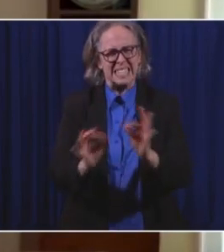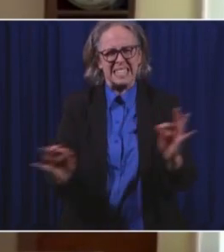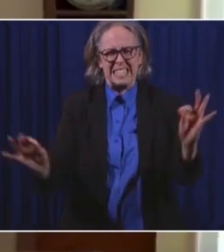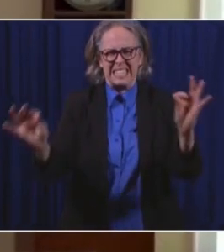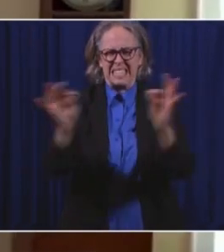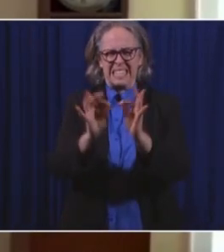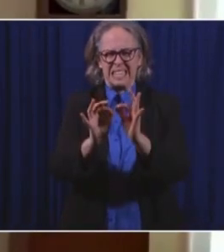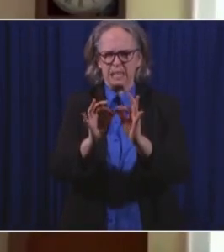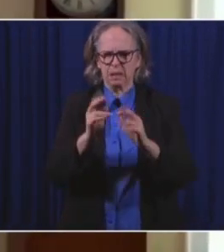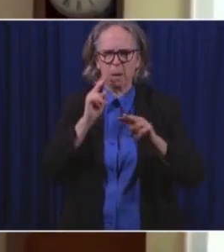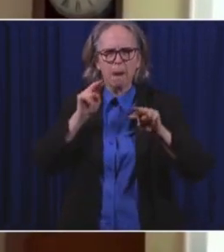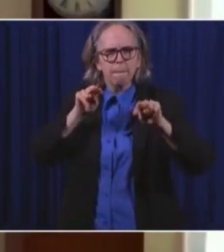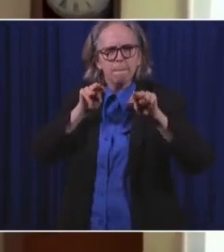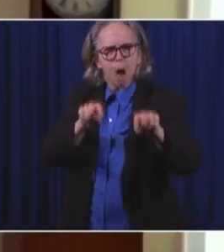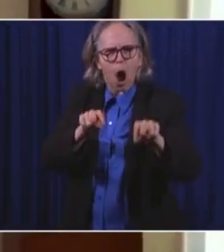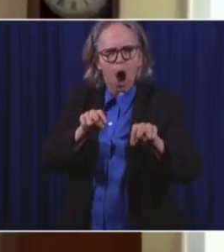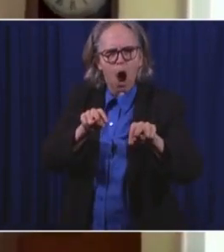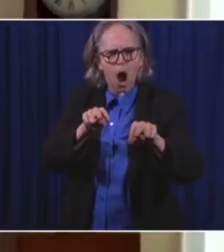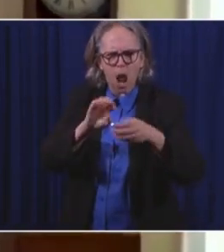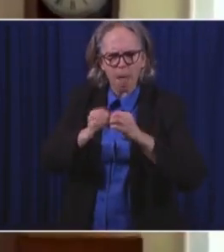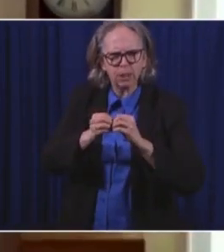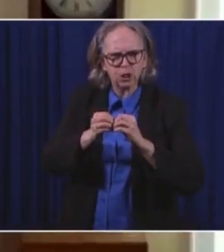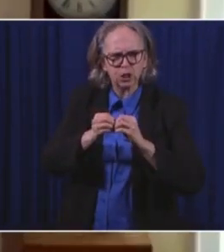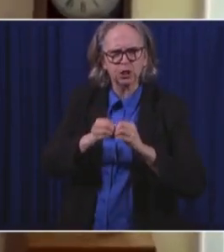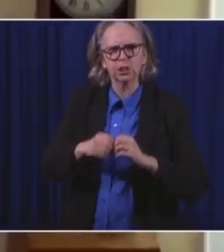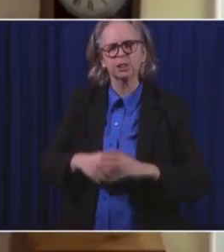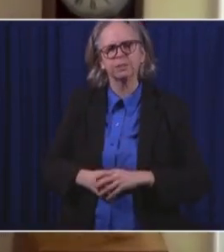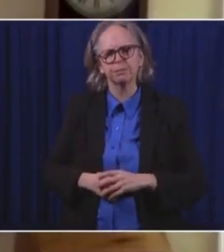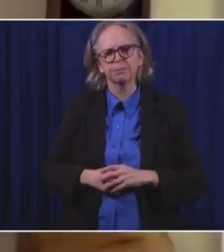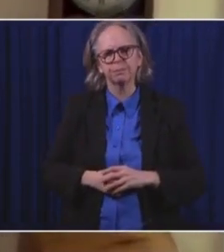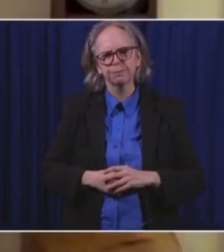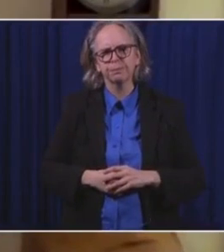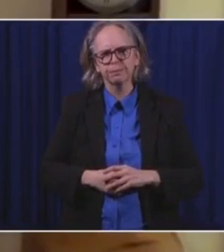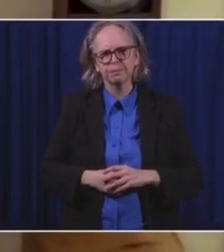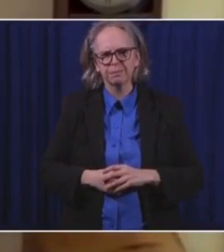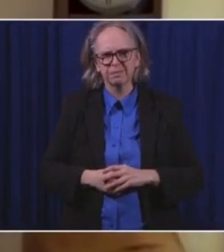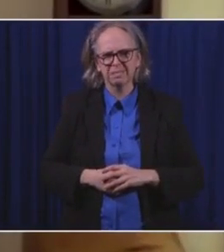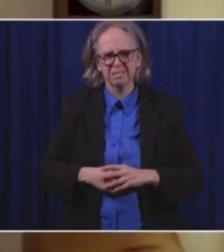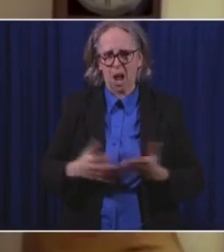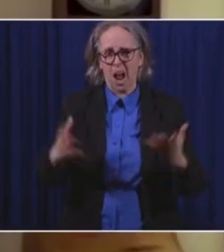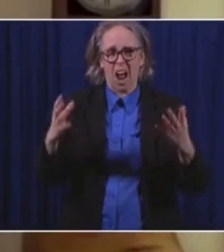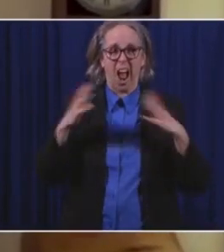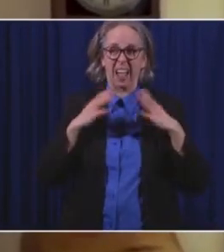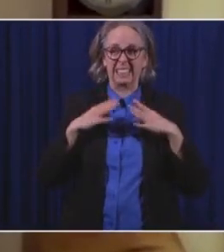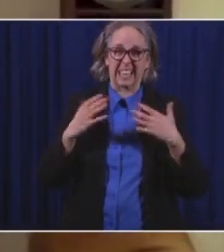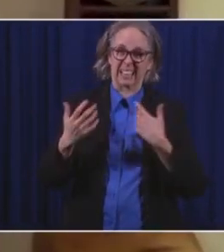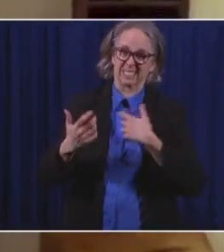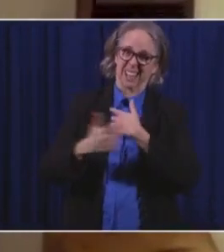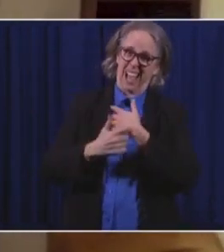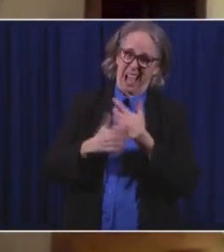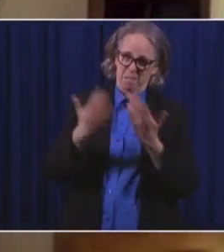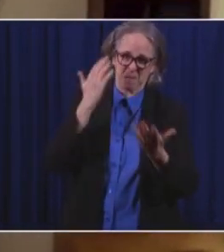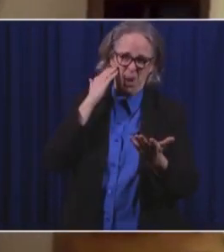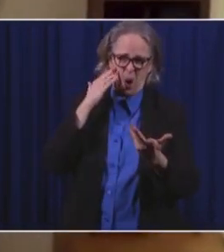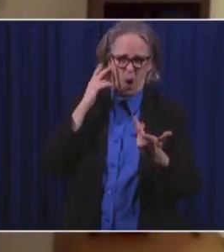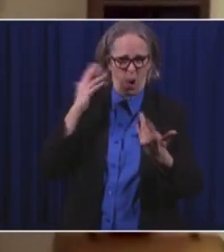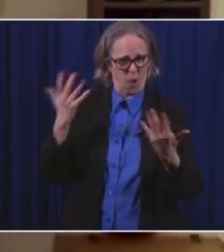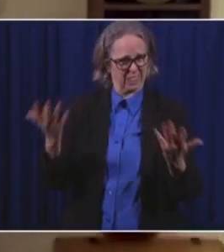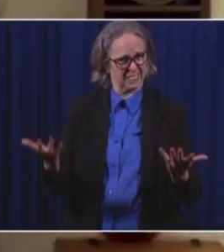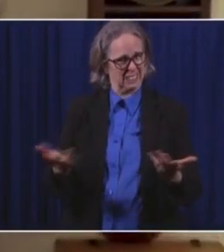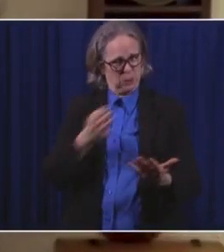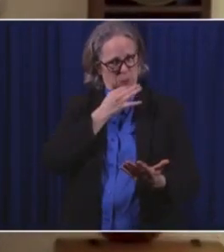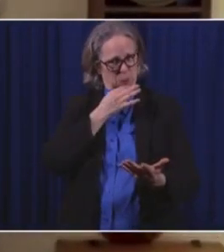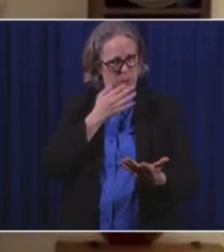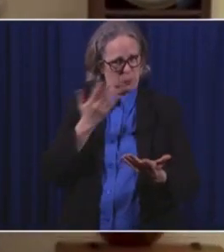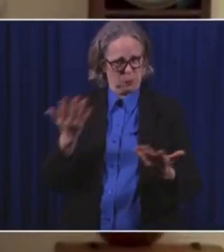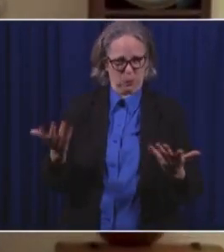pandemic. We're heading into the biggest holiday season of the year, so much bigger